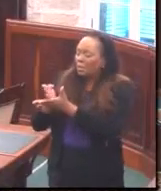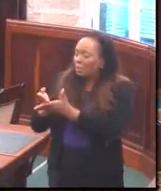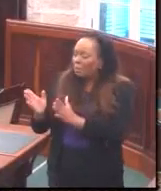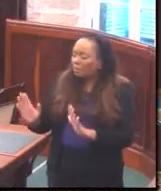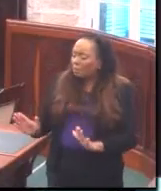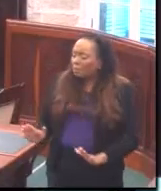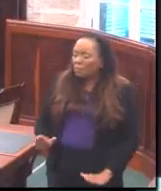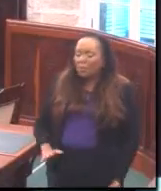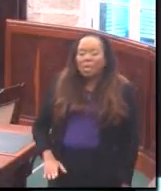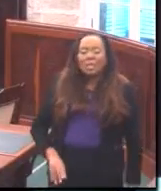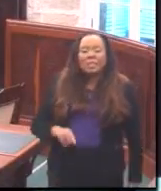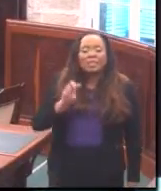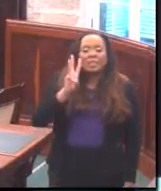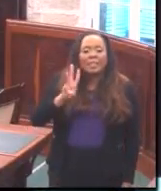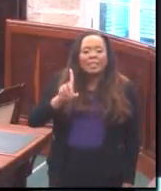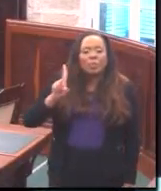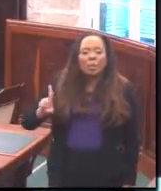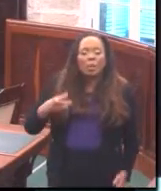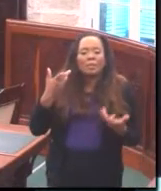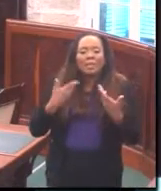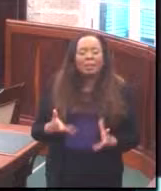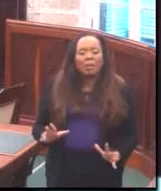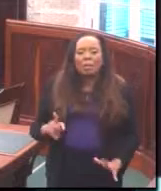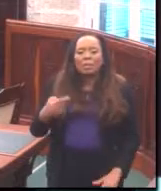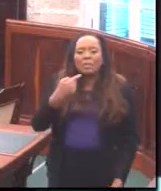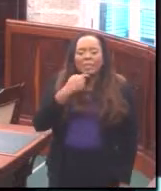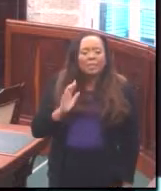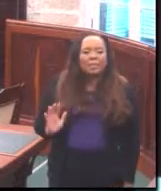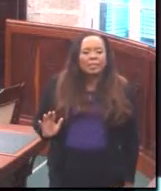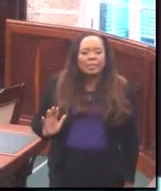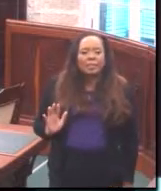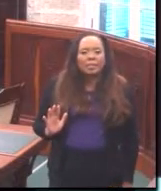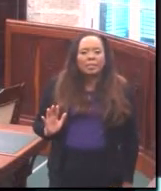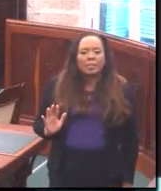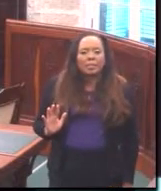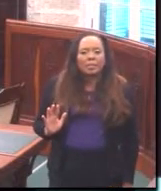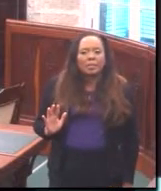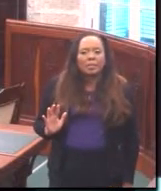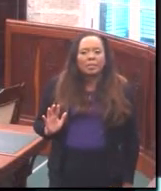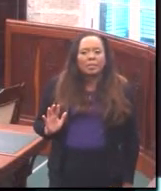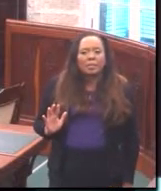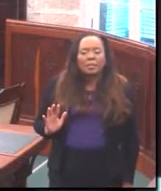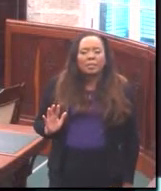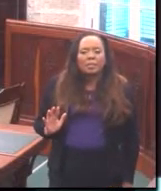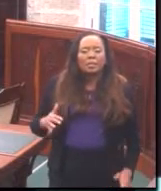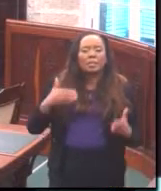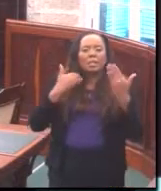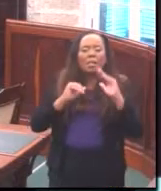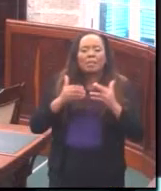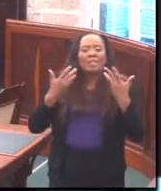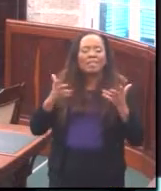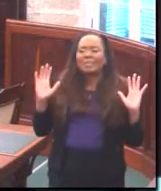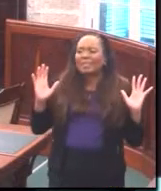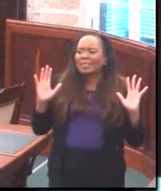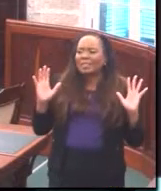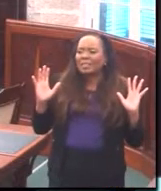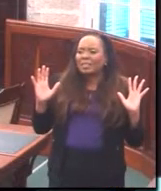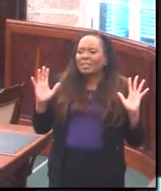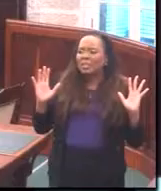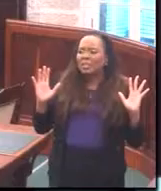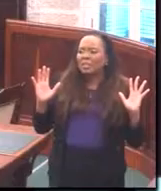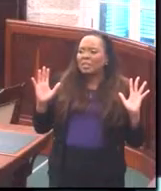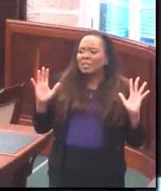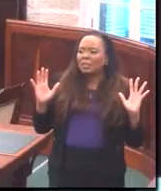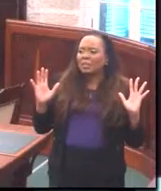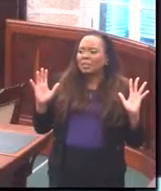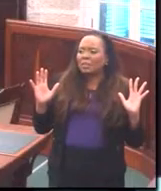to 6.1, please, in the second schedule. Yes, Your Honor. Please. Yes, please, Your Honor. but confine it. Yes. I didn't see, Yes. you see a word